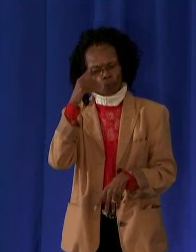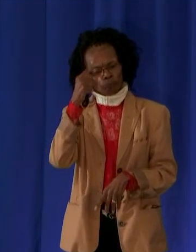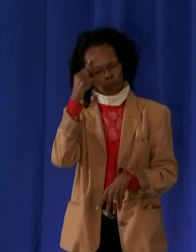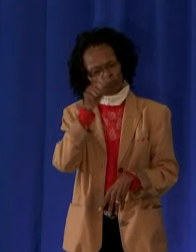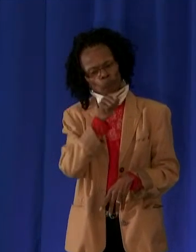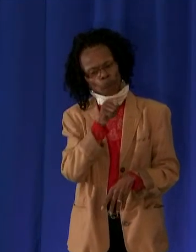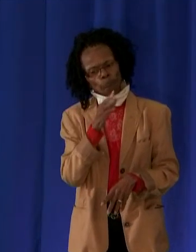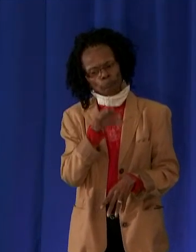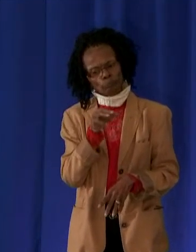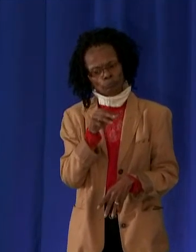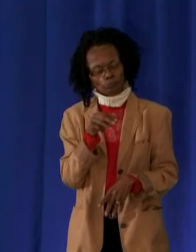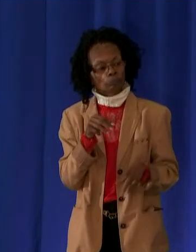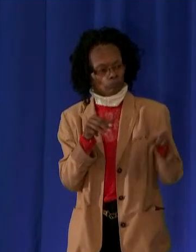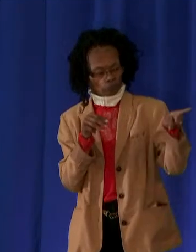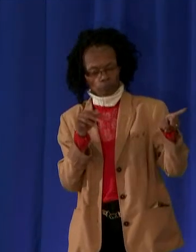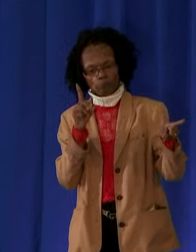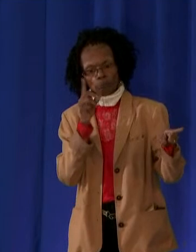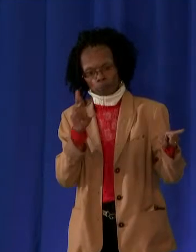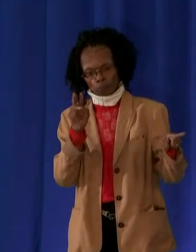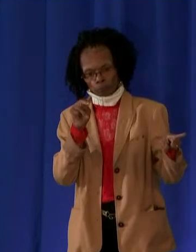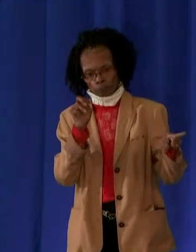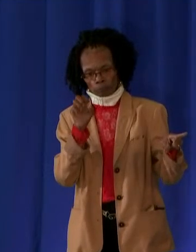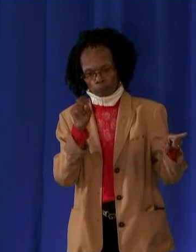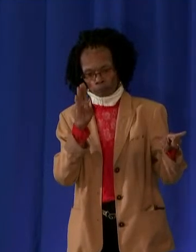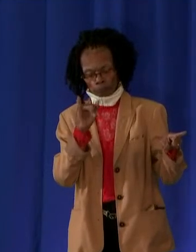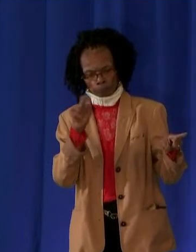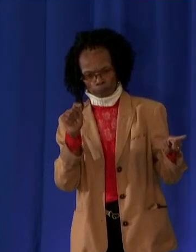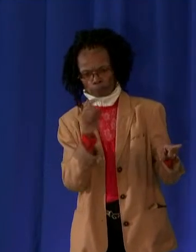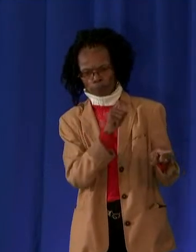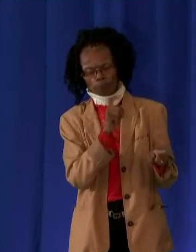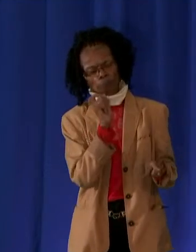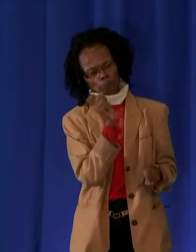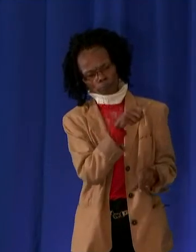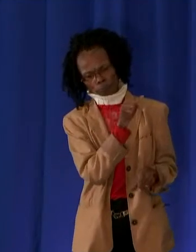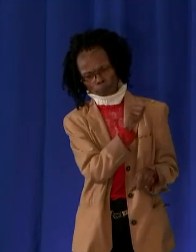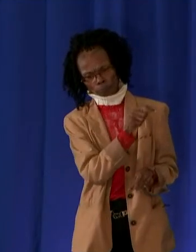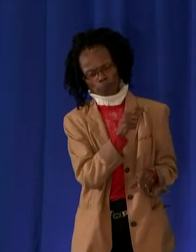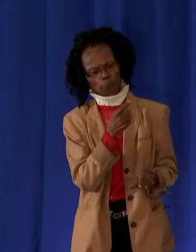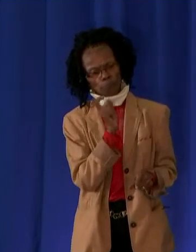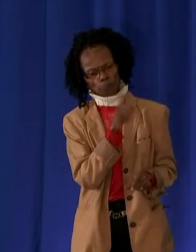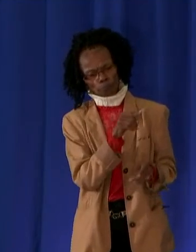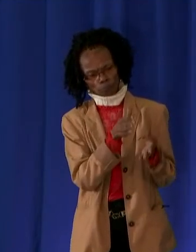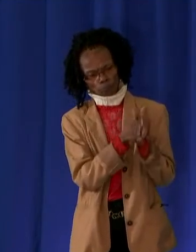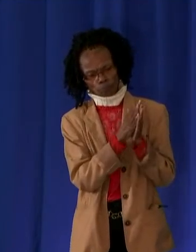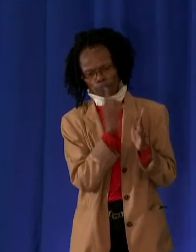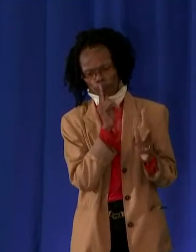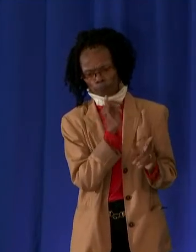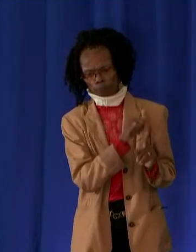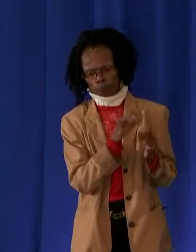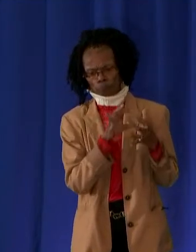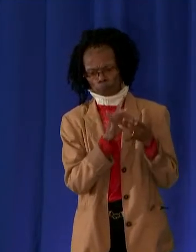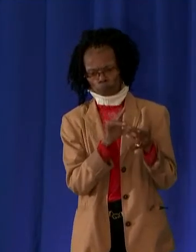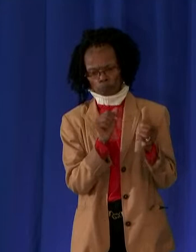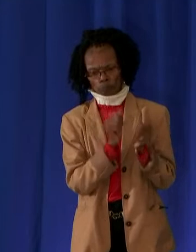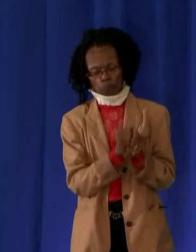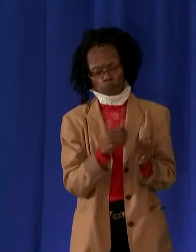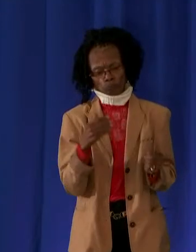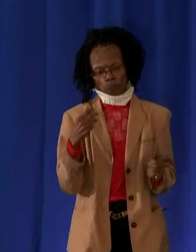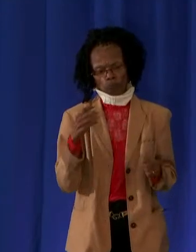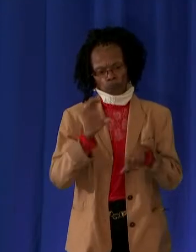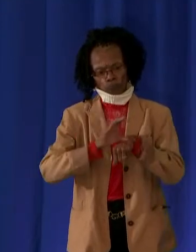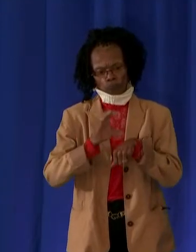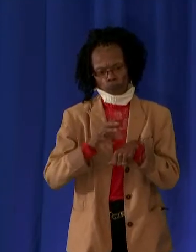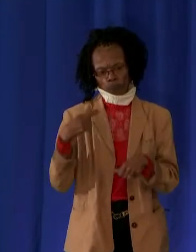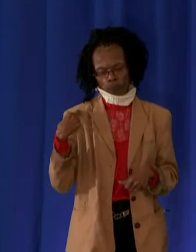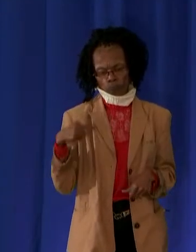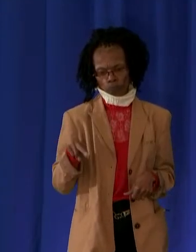Dr. Nesbitt, it seems like with the data that we've been provided as far as the religious and medical exemptions, it